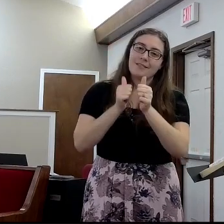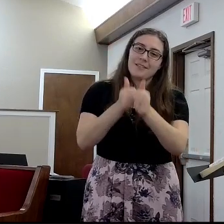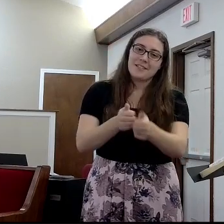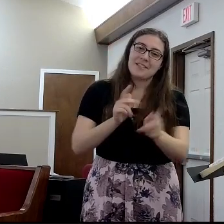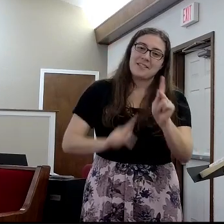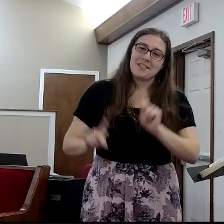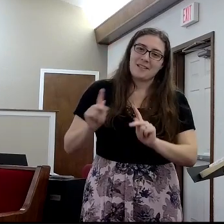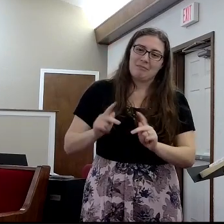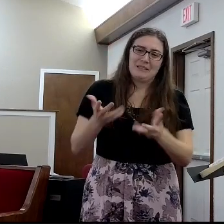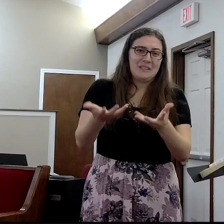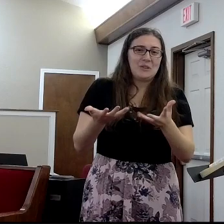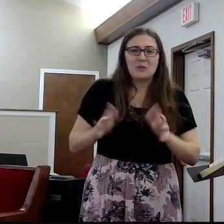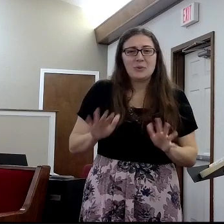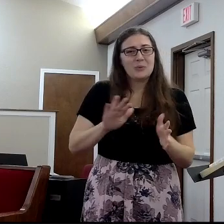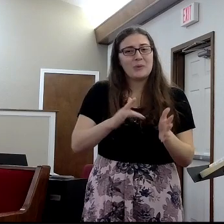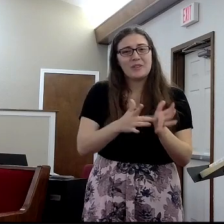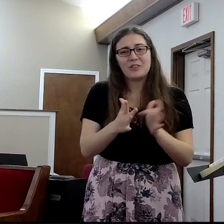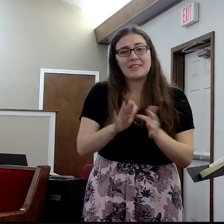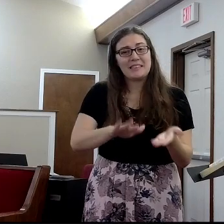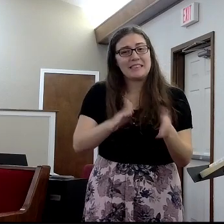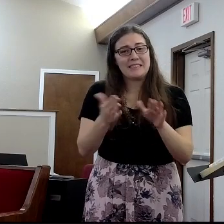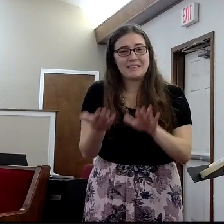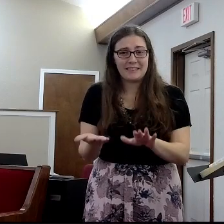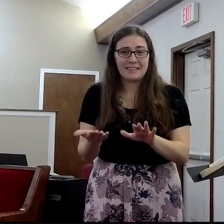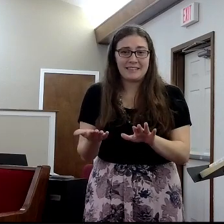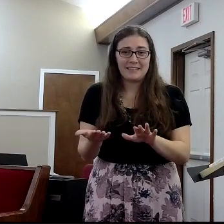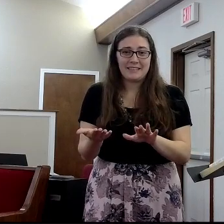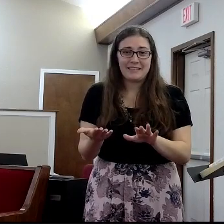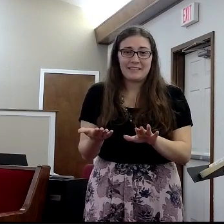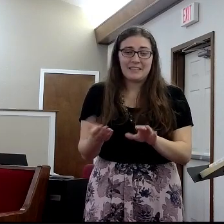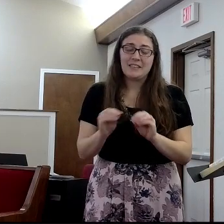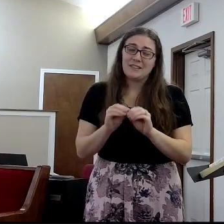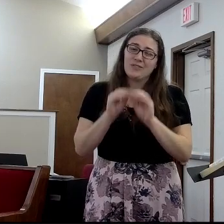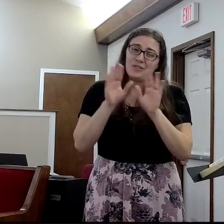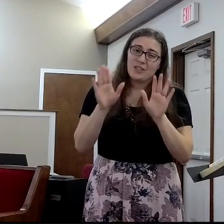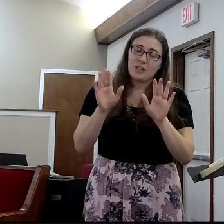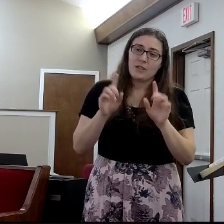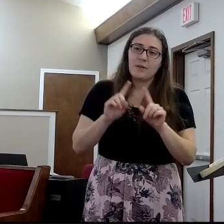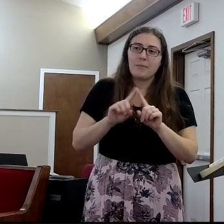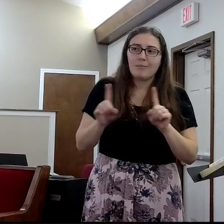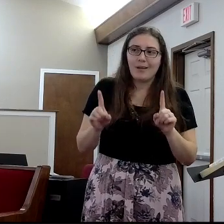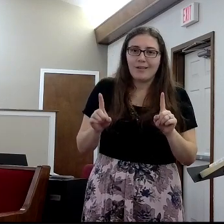and resurrections, but the disciples didn't want Jesus to die. This is a clear example there.